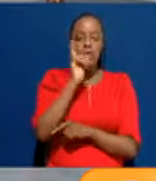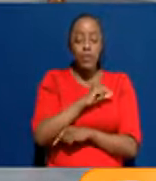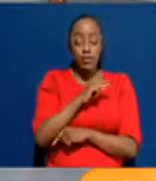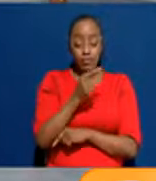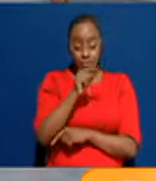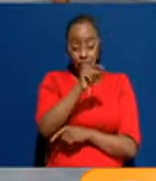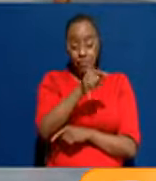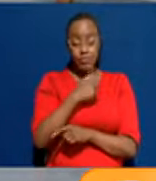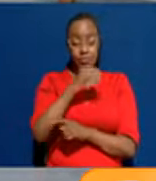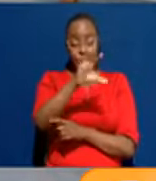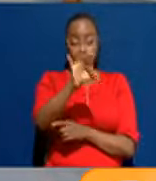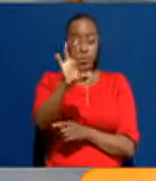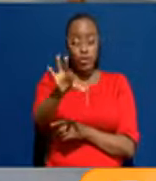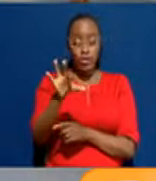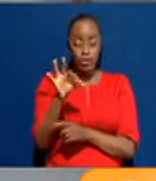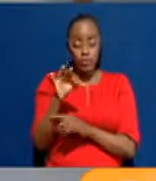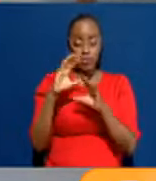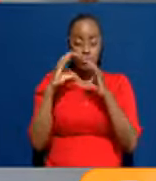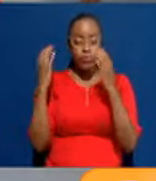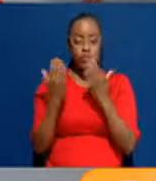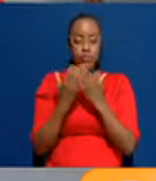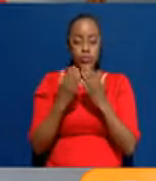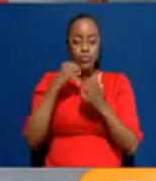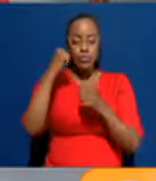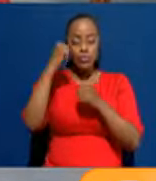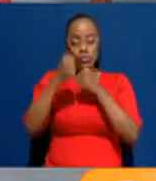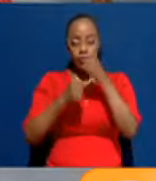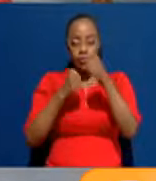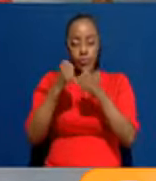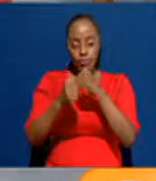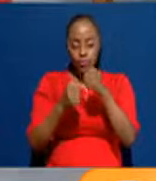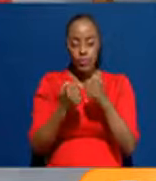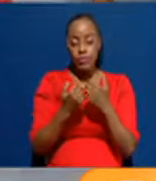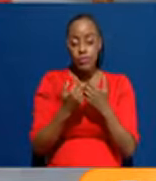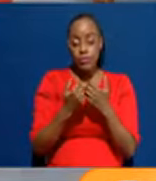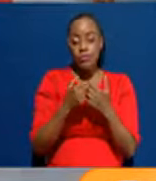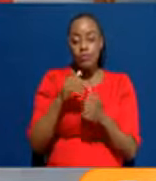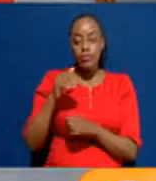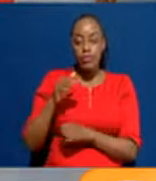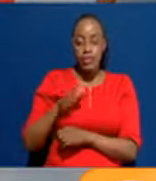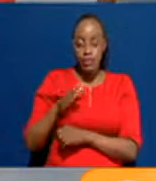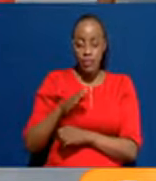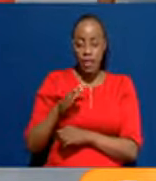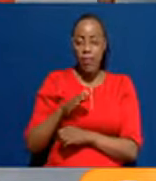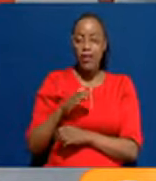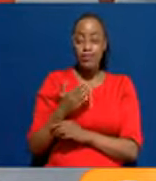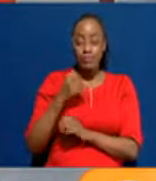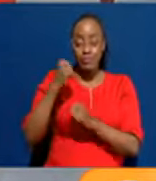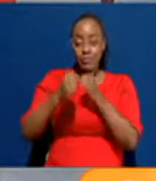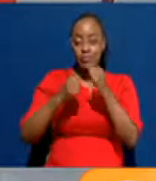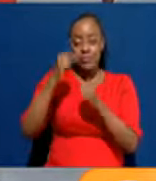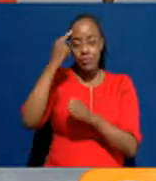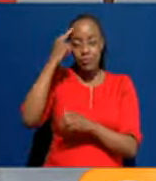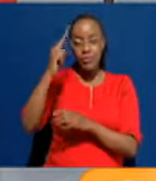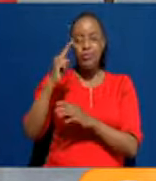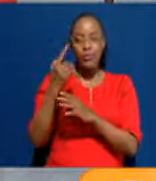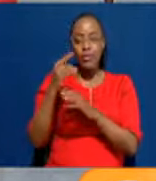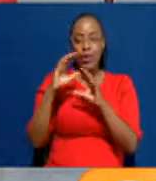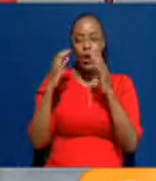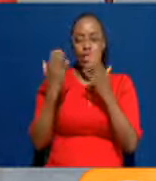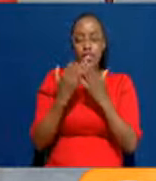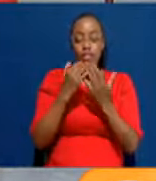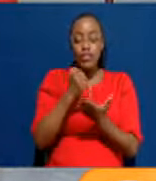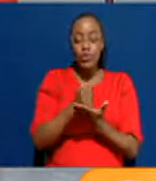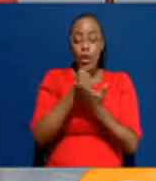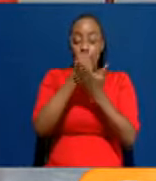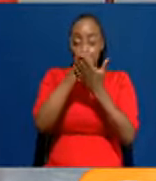way, she's been nominated by World Athletics as Female Athlete of the Year nominee. For you to help